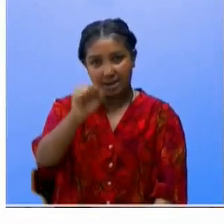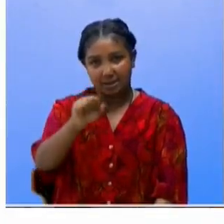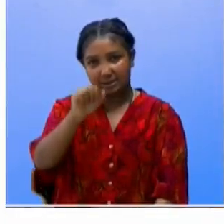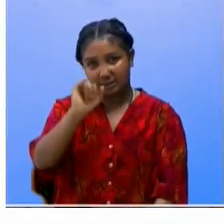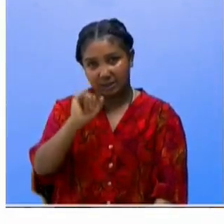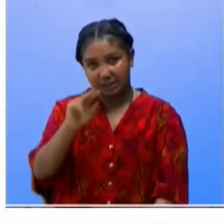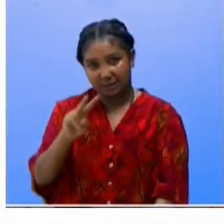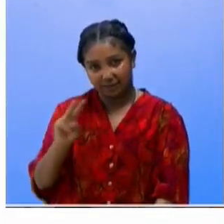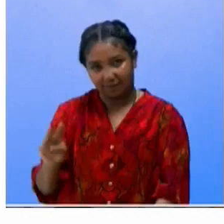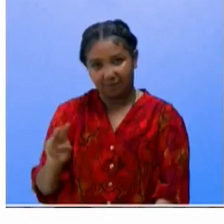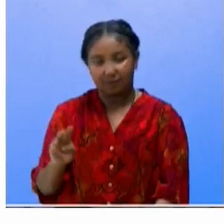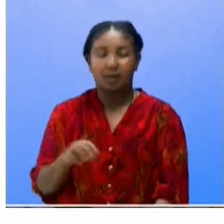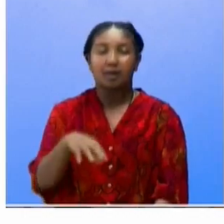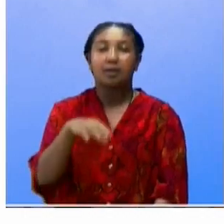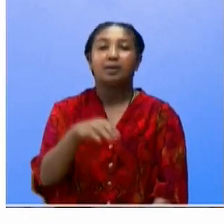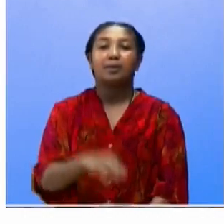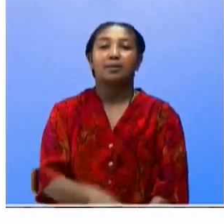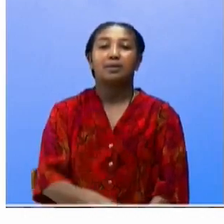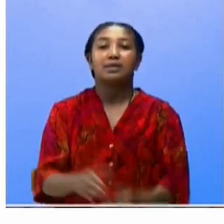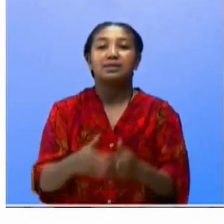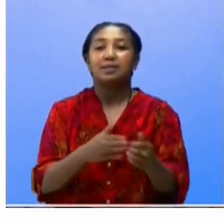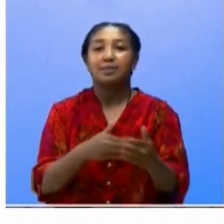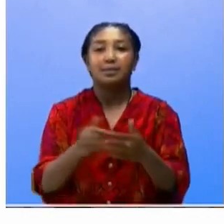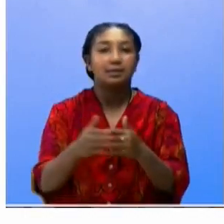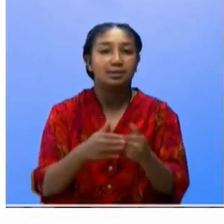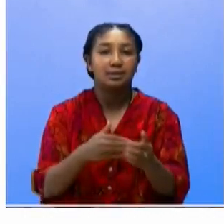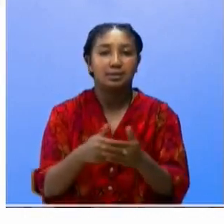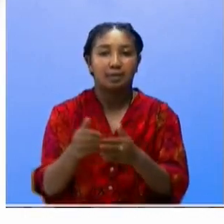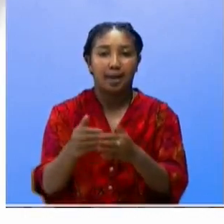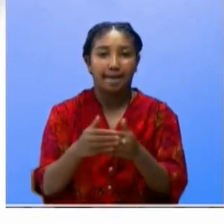The simple